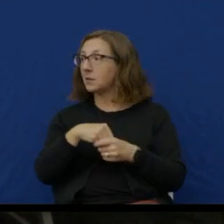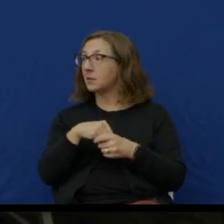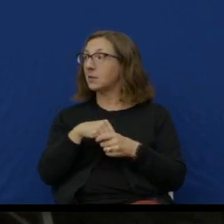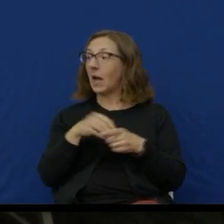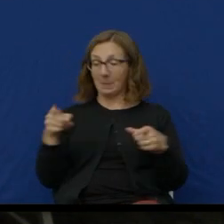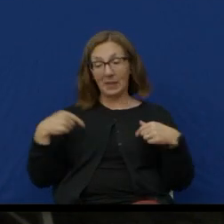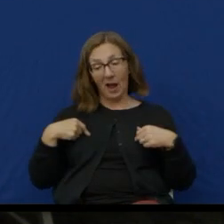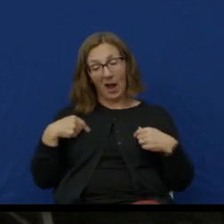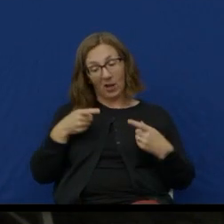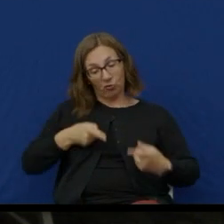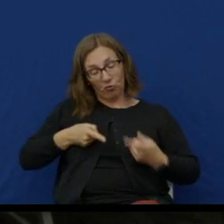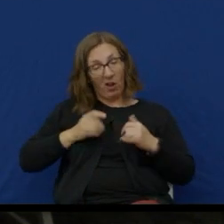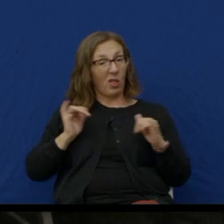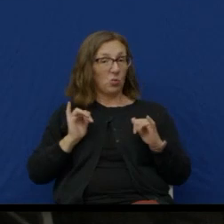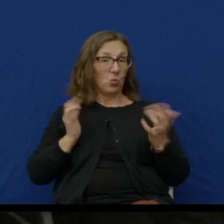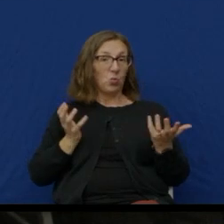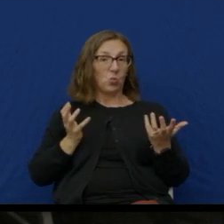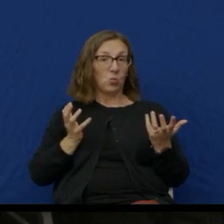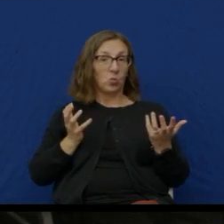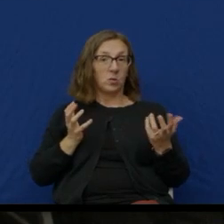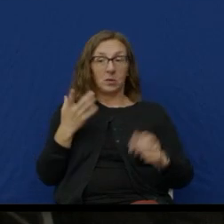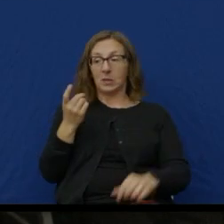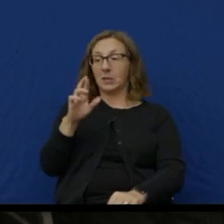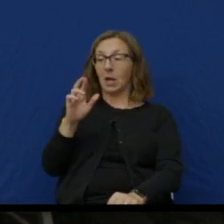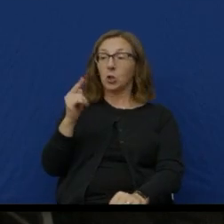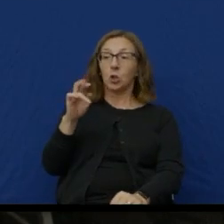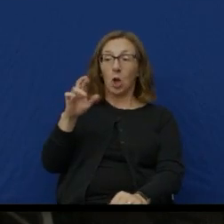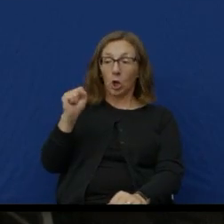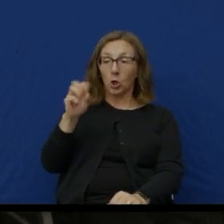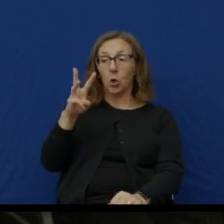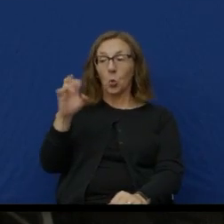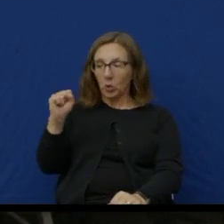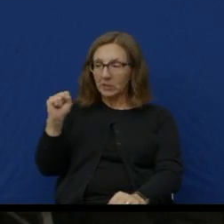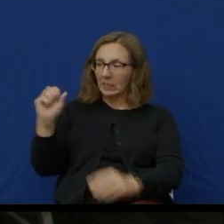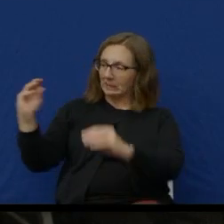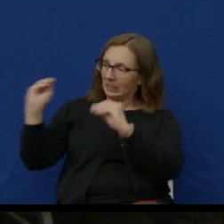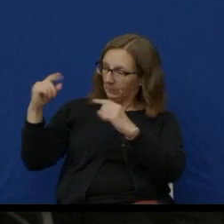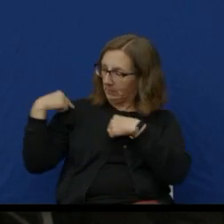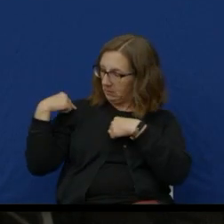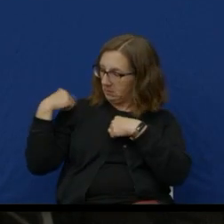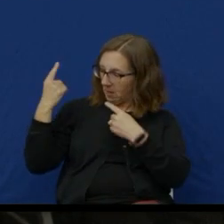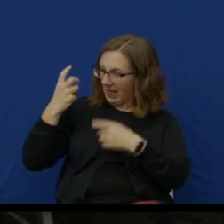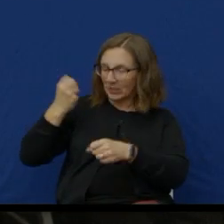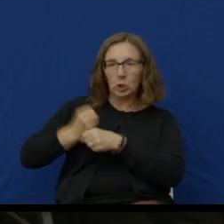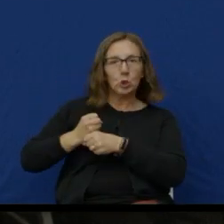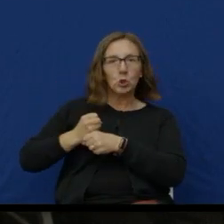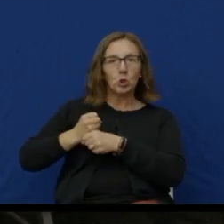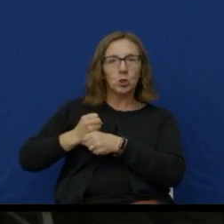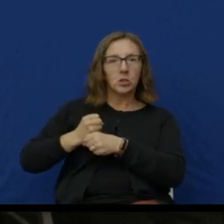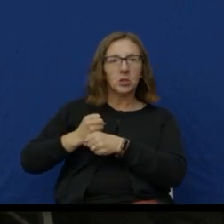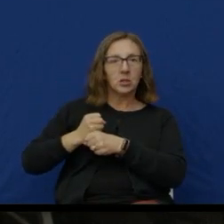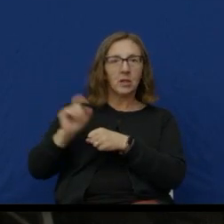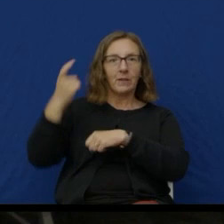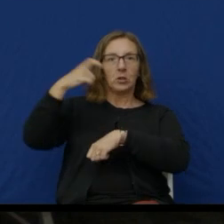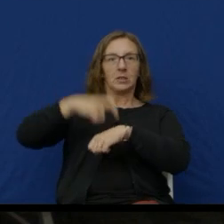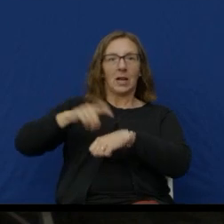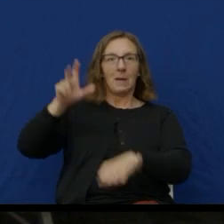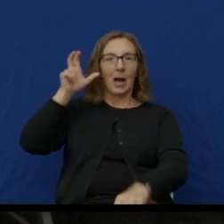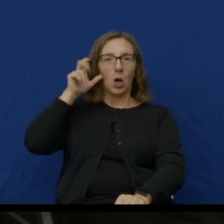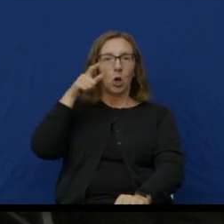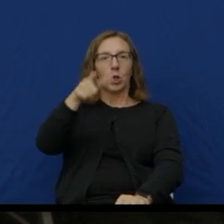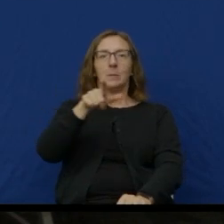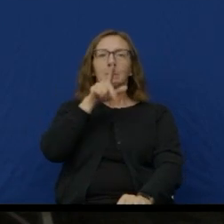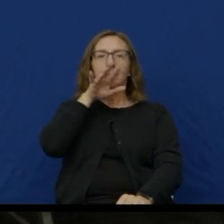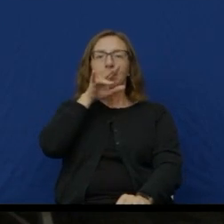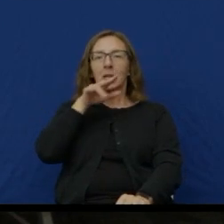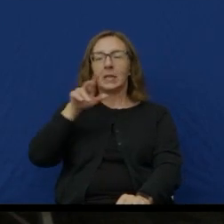that too, but I mean, that's where Dr. Tucker Woods has educated me over the last year. I mean, from the first time I heard him speak at a KASA